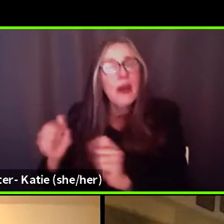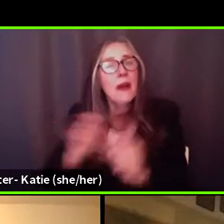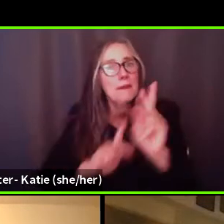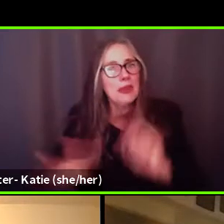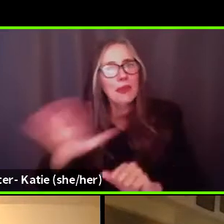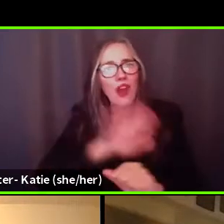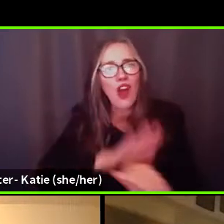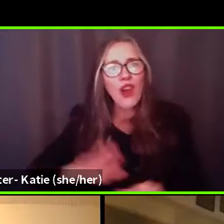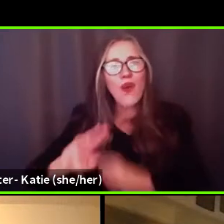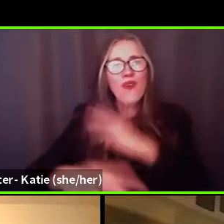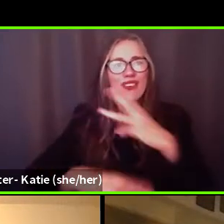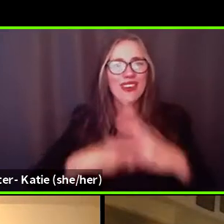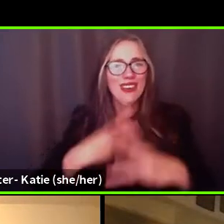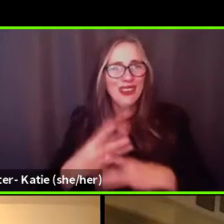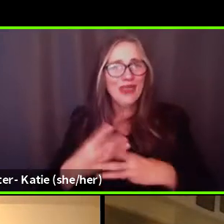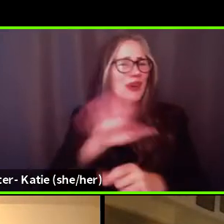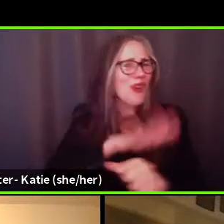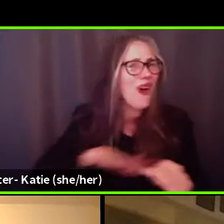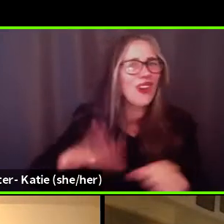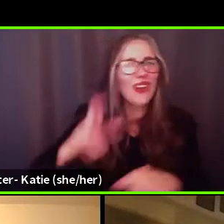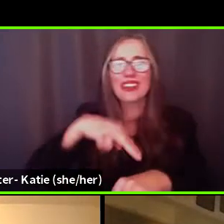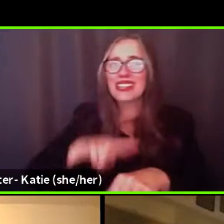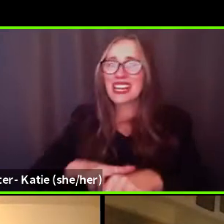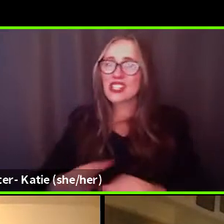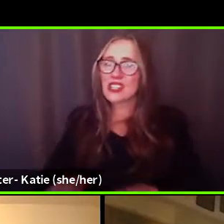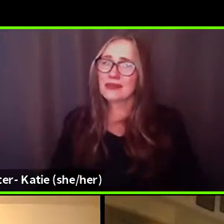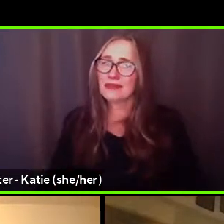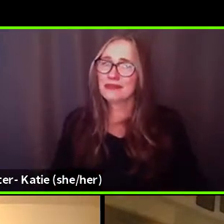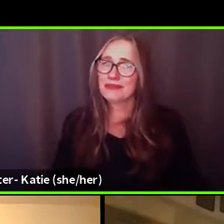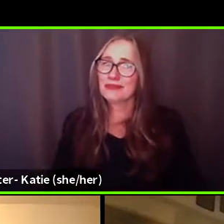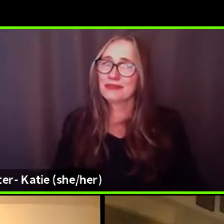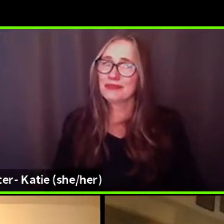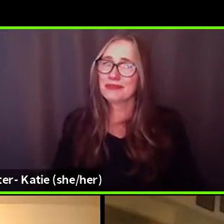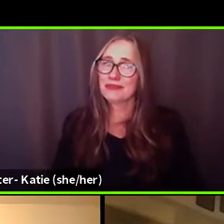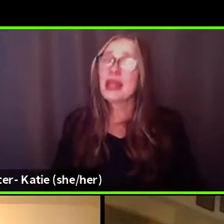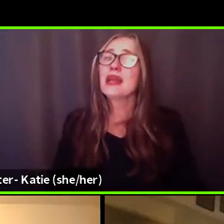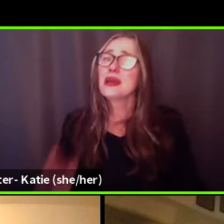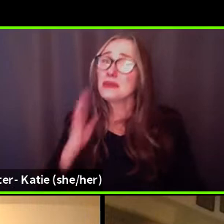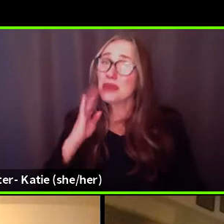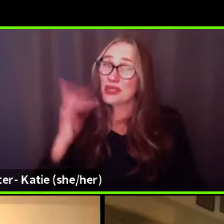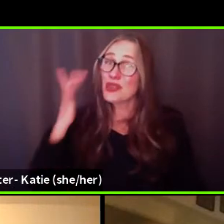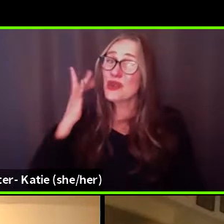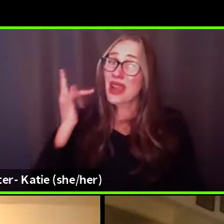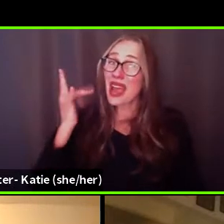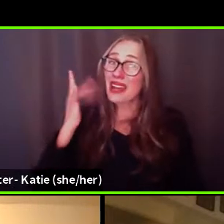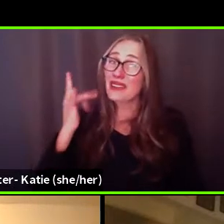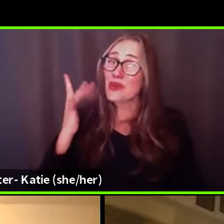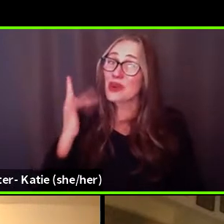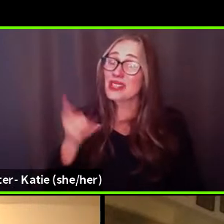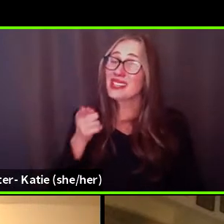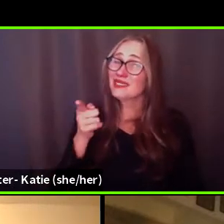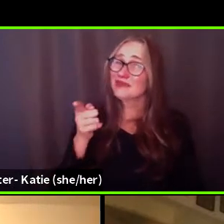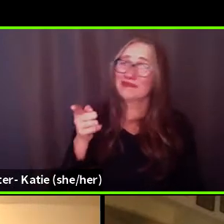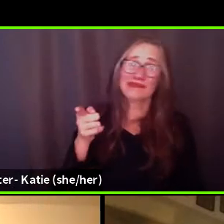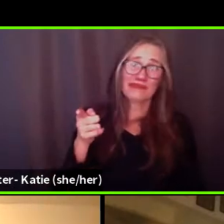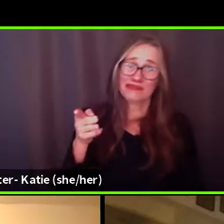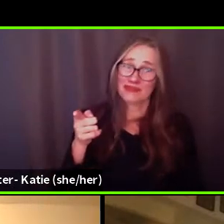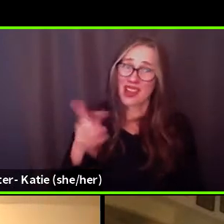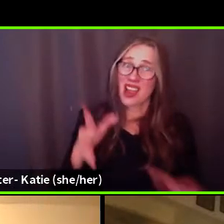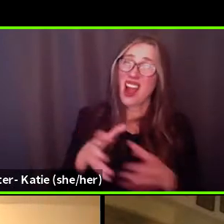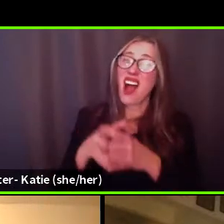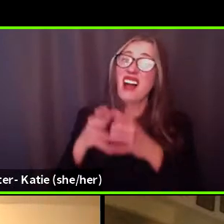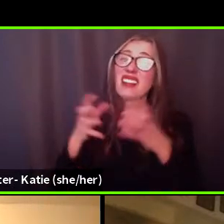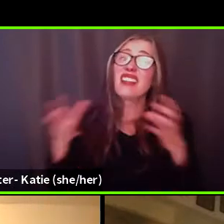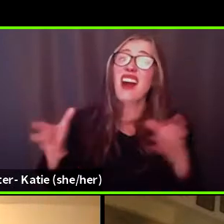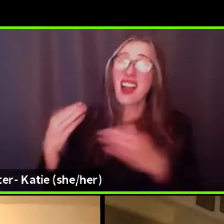we were overly enthusiastic and i think we've got a an undue amount of accounting to attend to so the last thing i'll say is that in you know